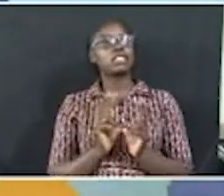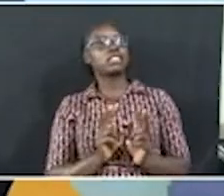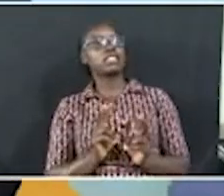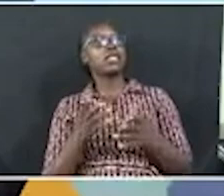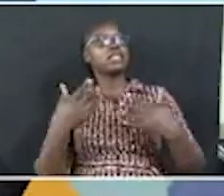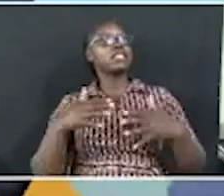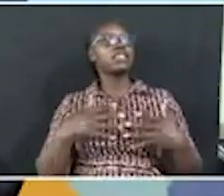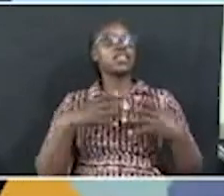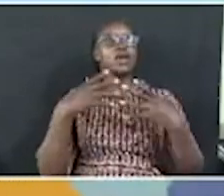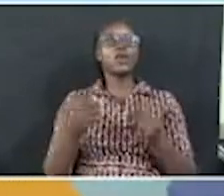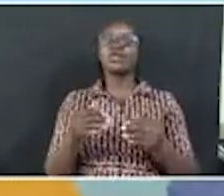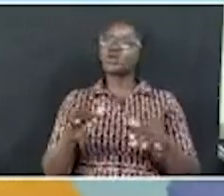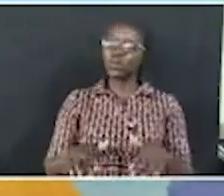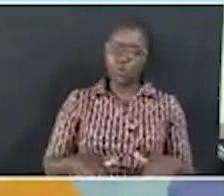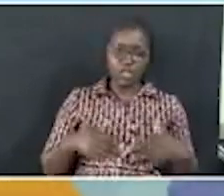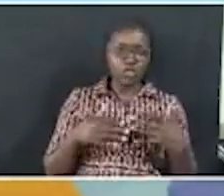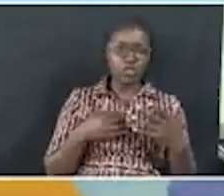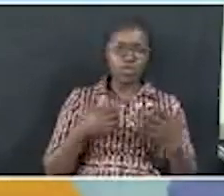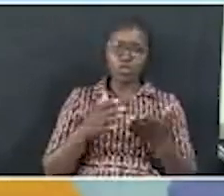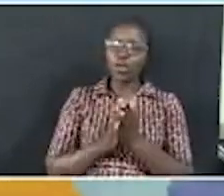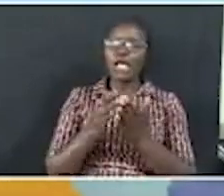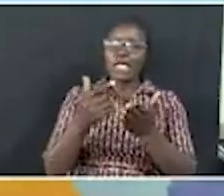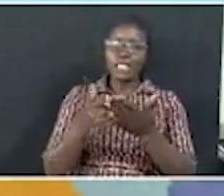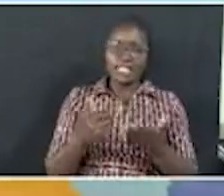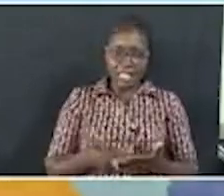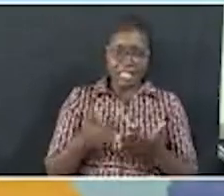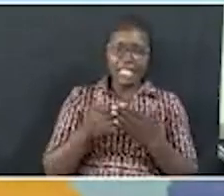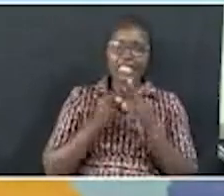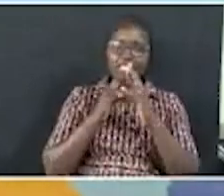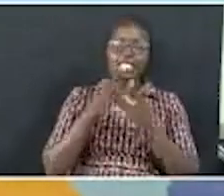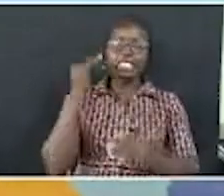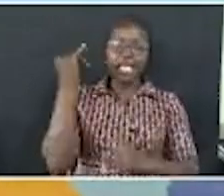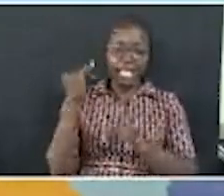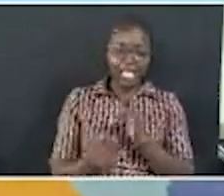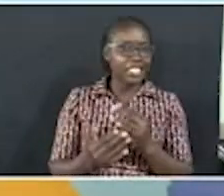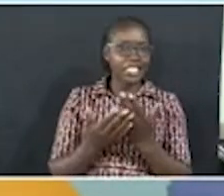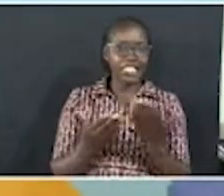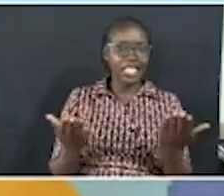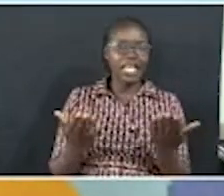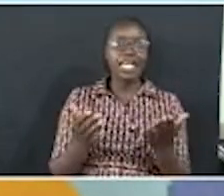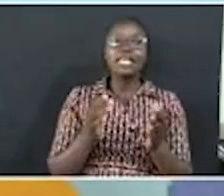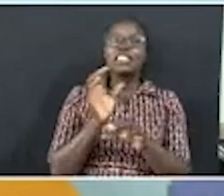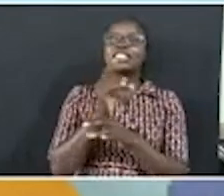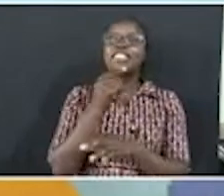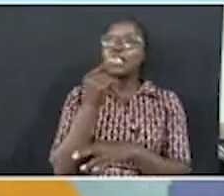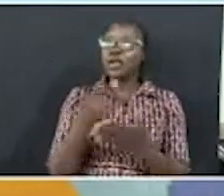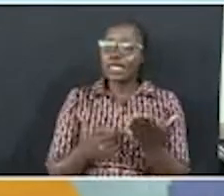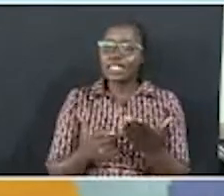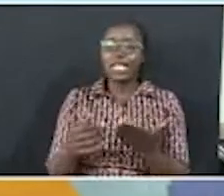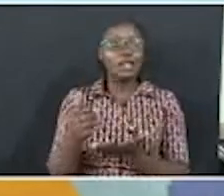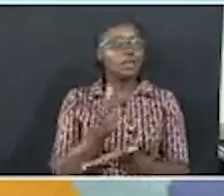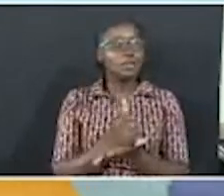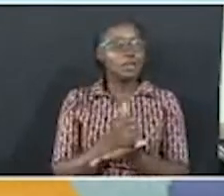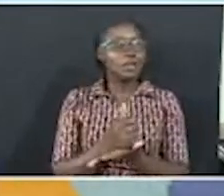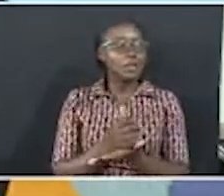theater goers who are waiting to discuss the results of the movie at the end of the day. What does the church say?